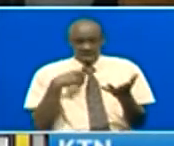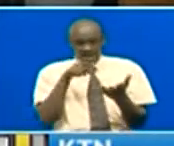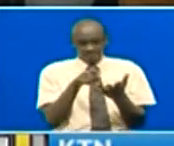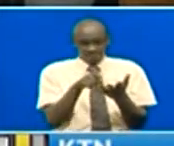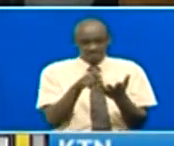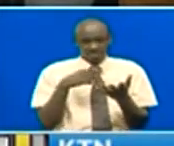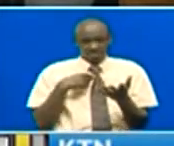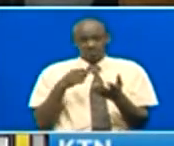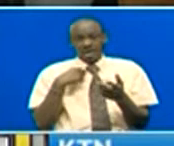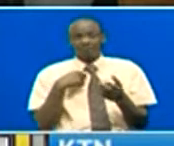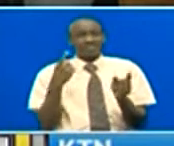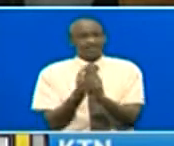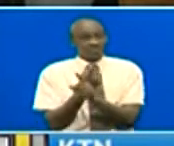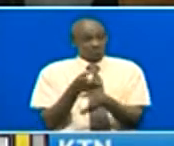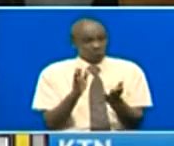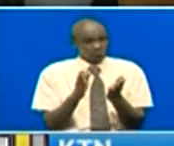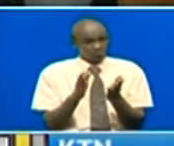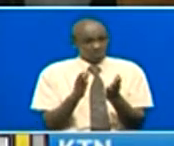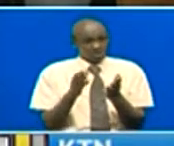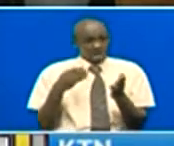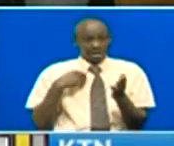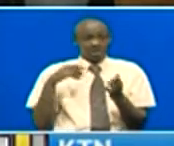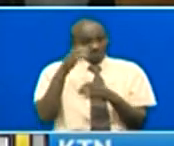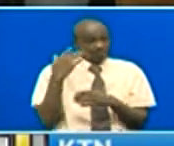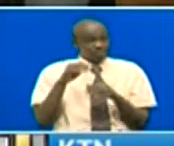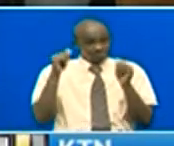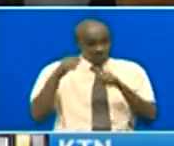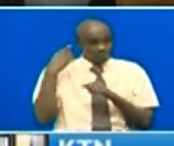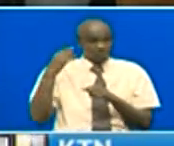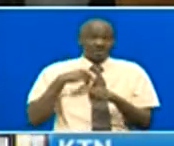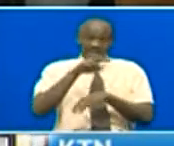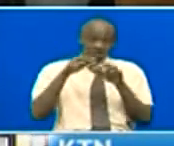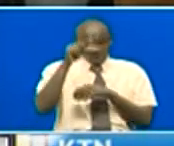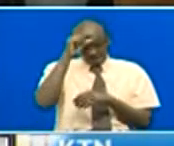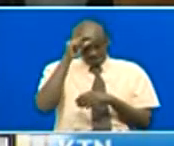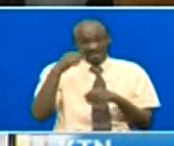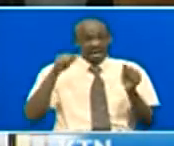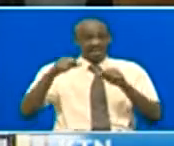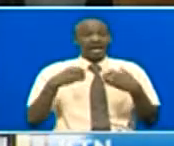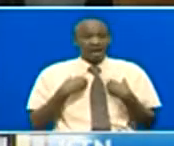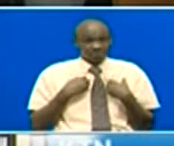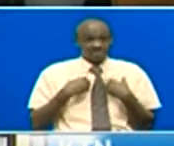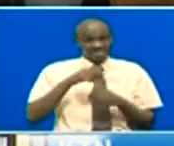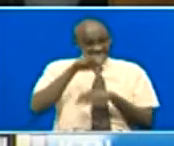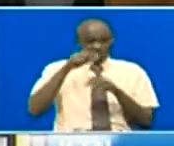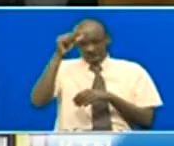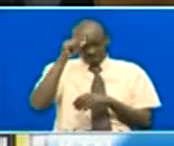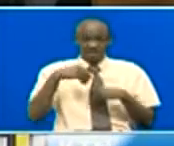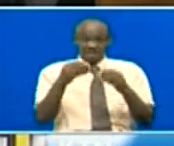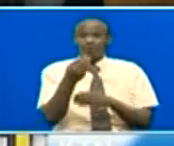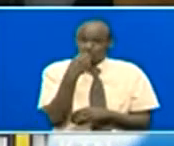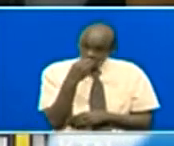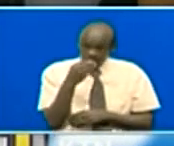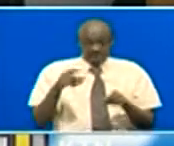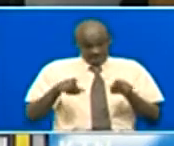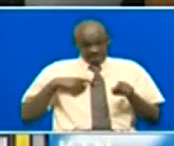water tracking. By and large, as per our original understanding and agreement with the national government will continue to do the food relief while